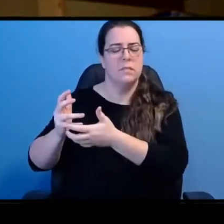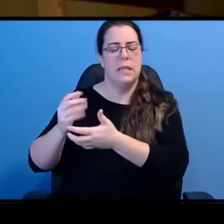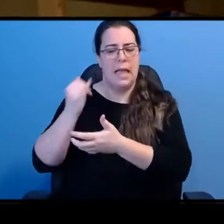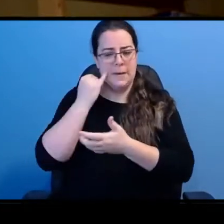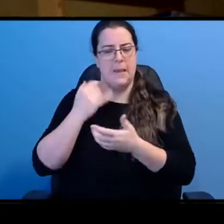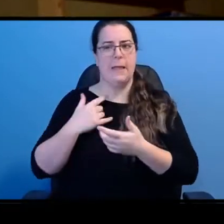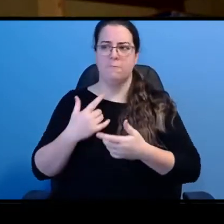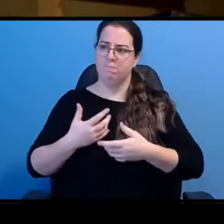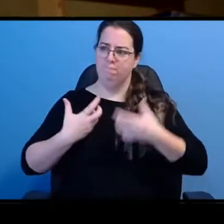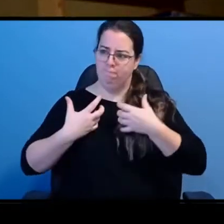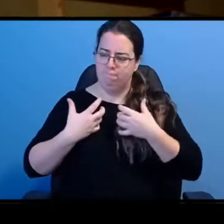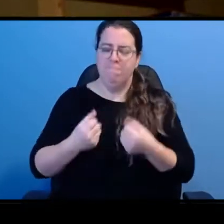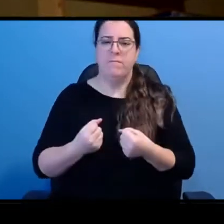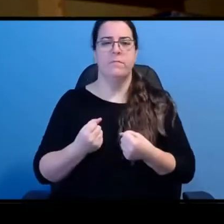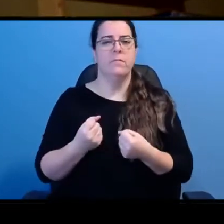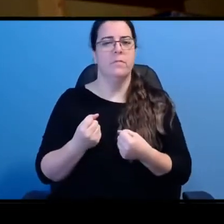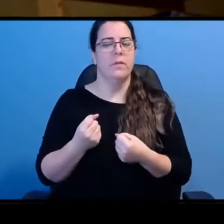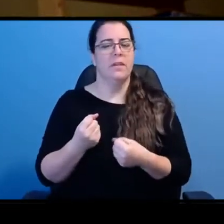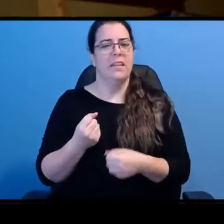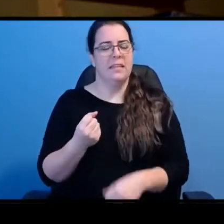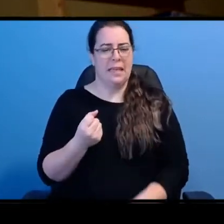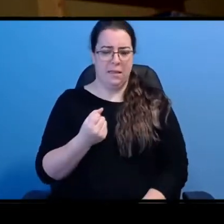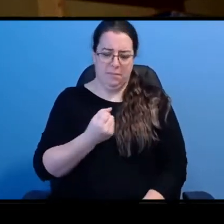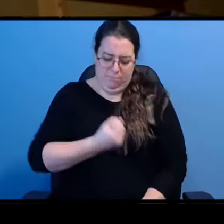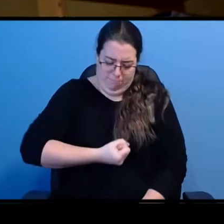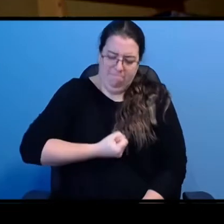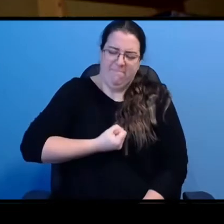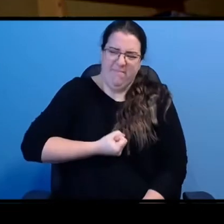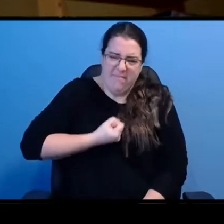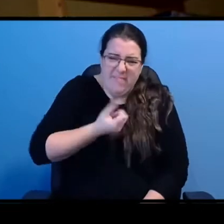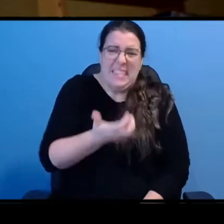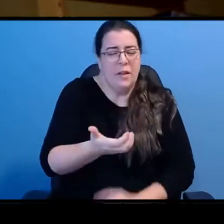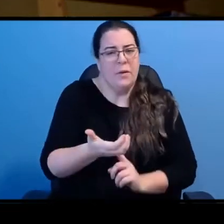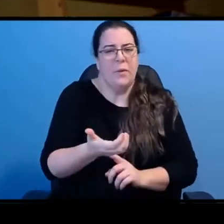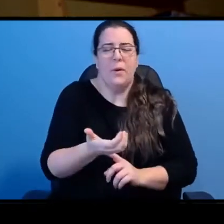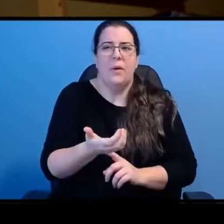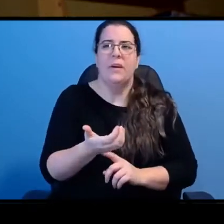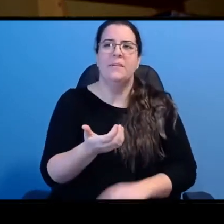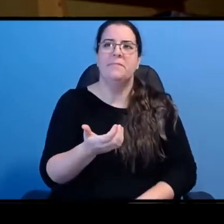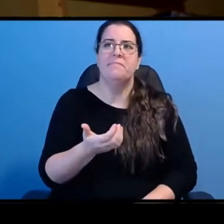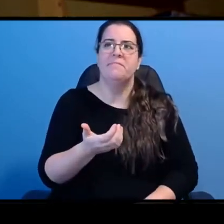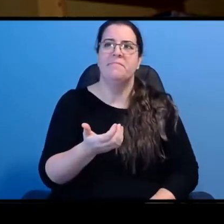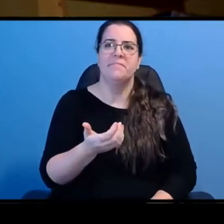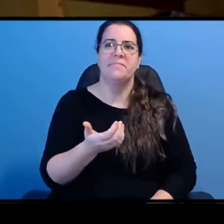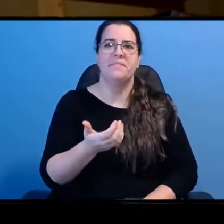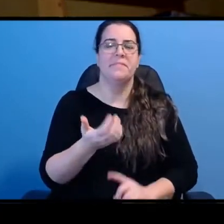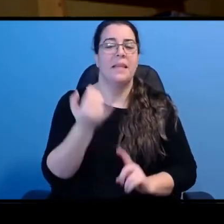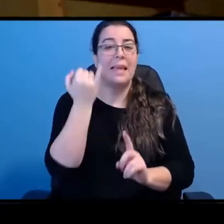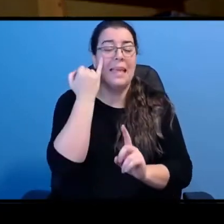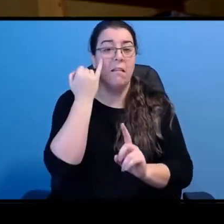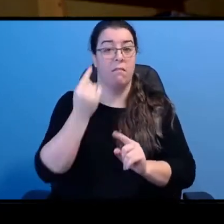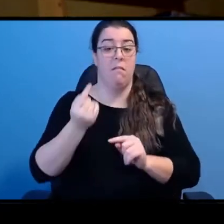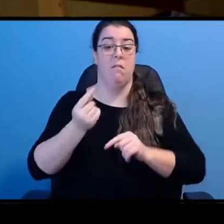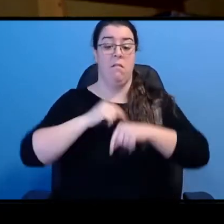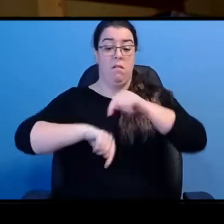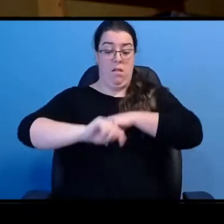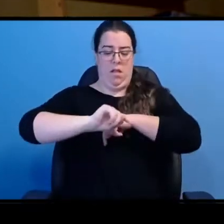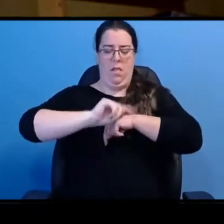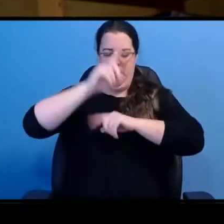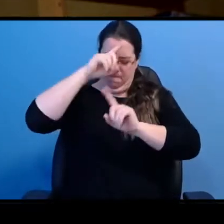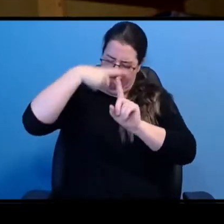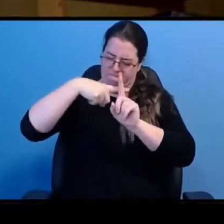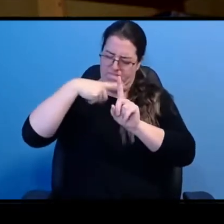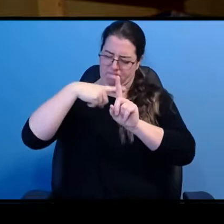heart, and that I'm trying to think of the words, but that positive approach, the reason you wanted to do this thing in the first